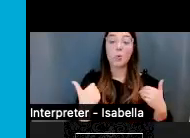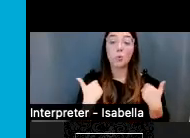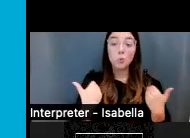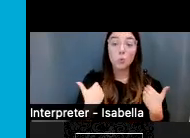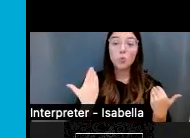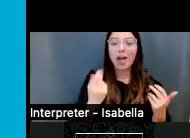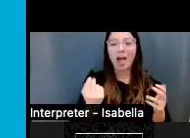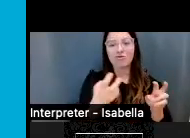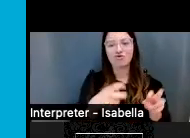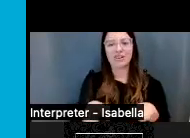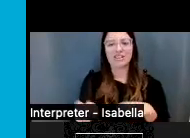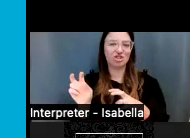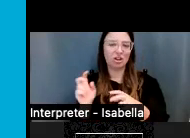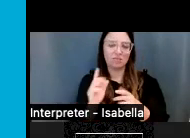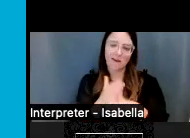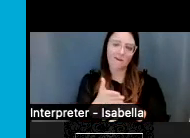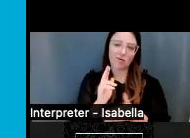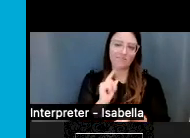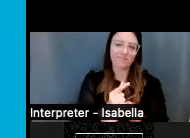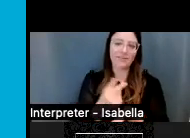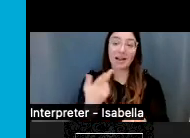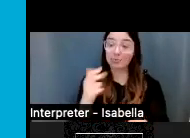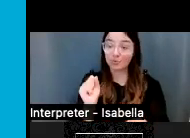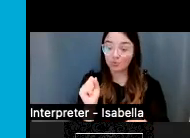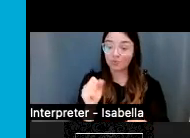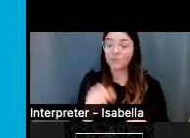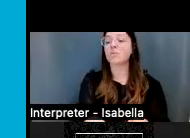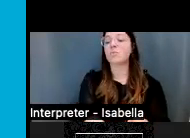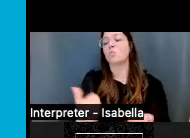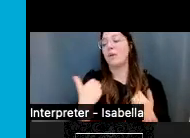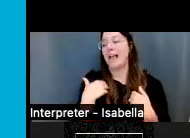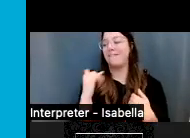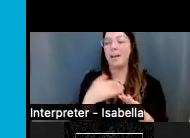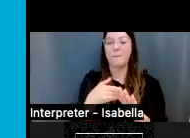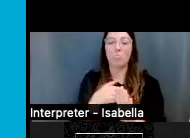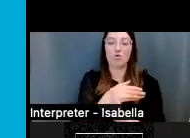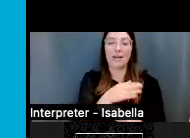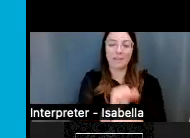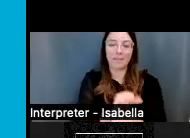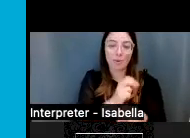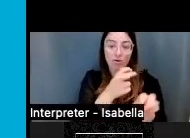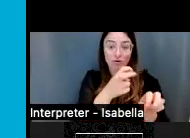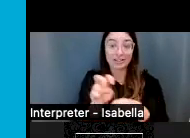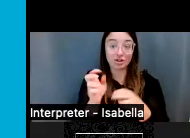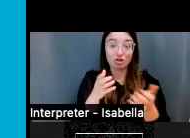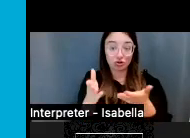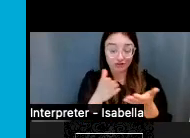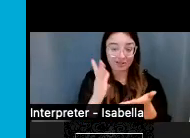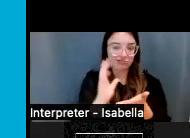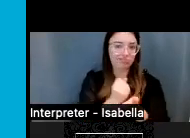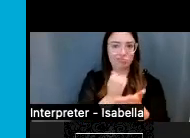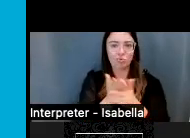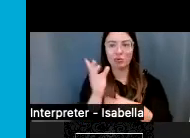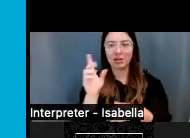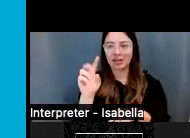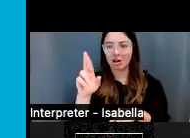in particular. So like we talked about before, there are those pre-employment transition services that youth can take advantage of through DRS,